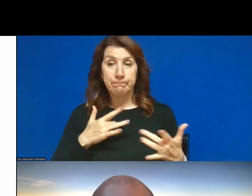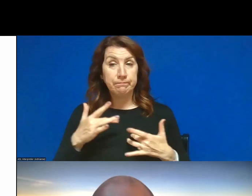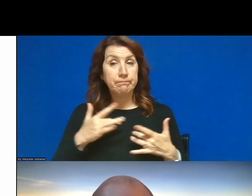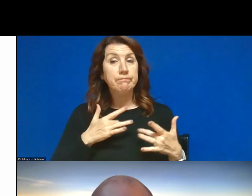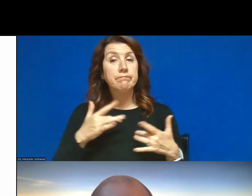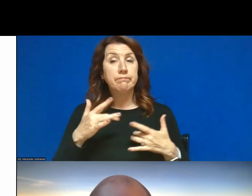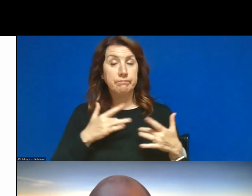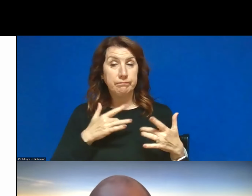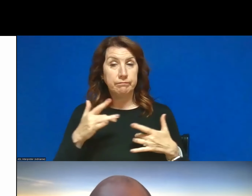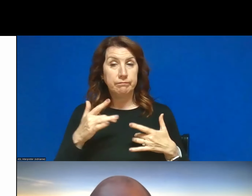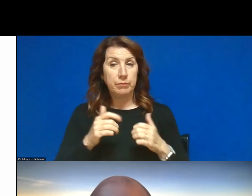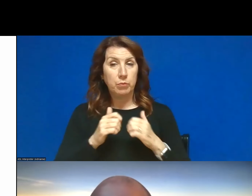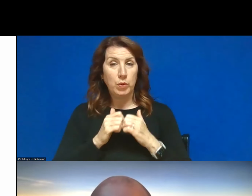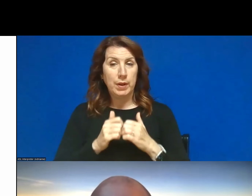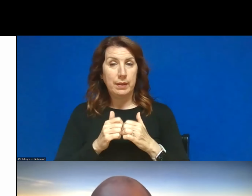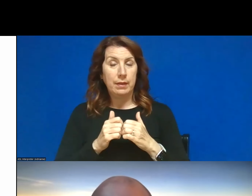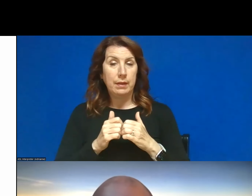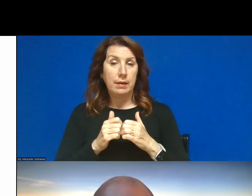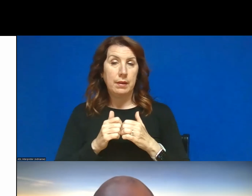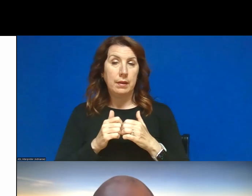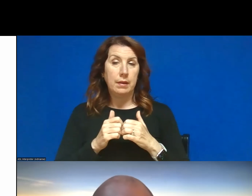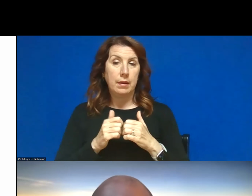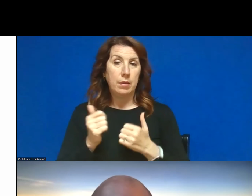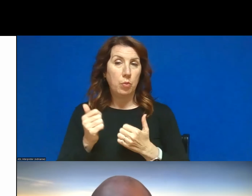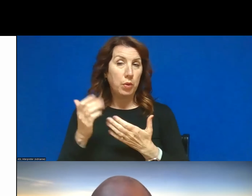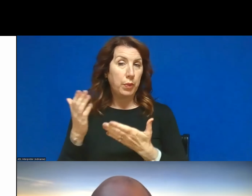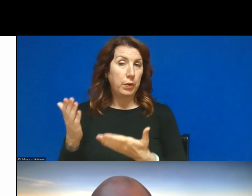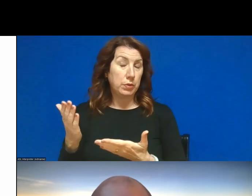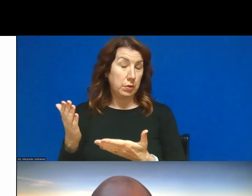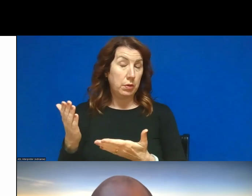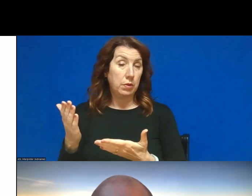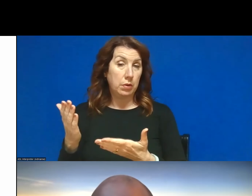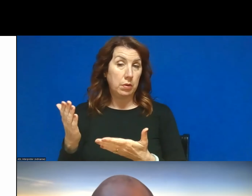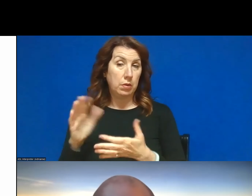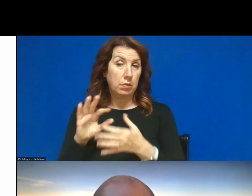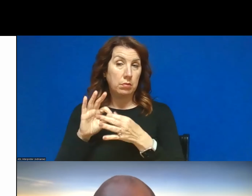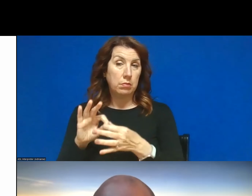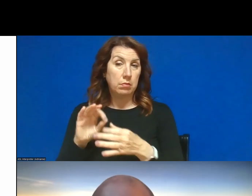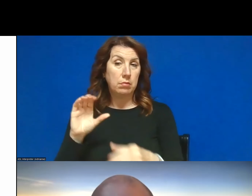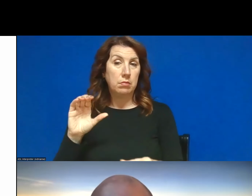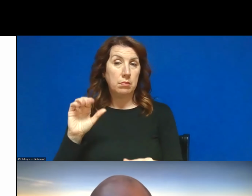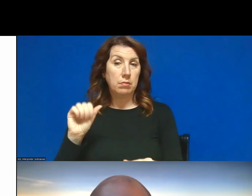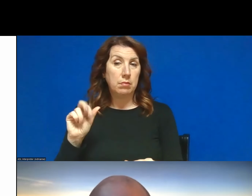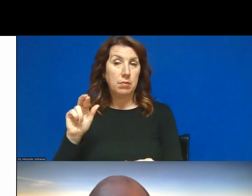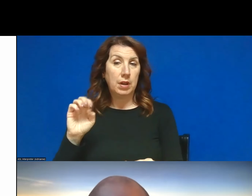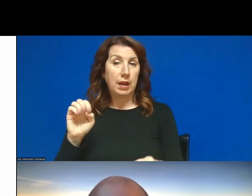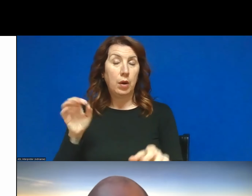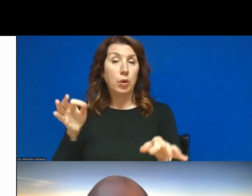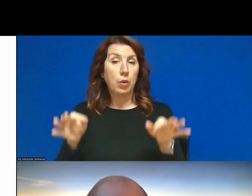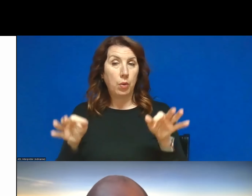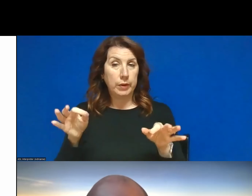concerns with the proposal regarding care courts, the care courts